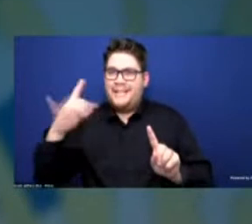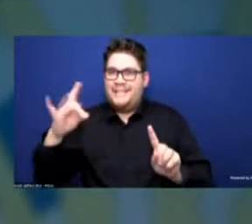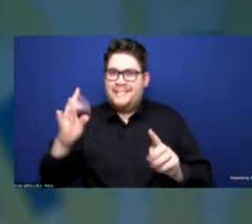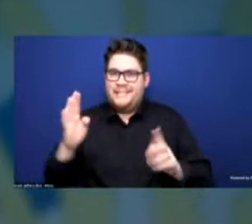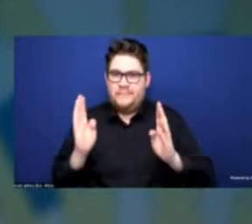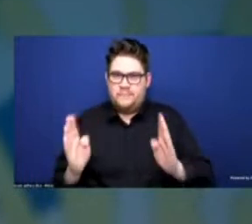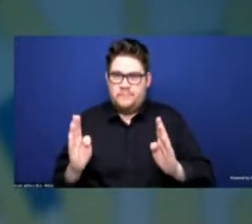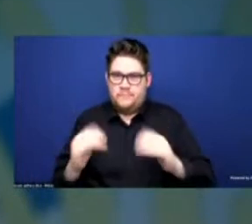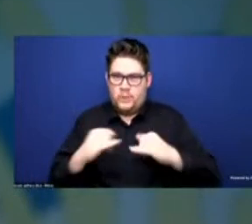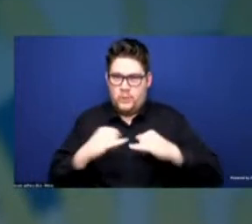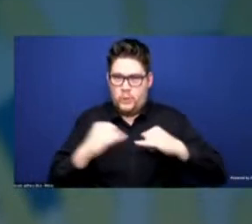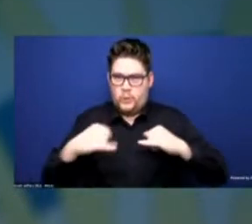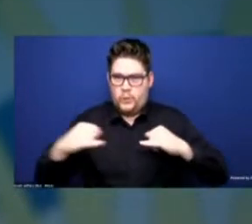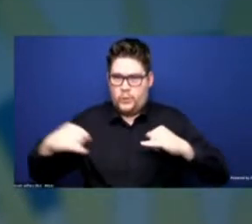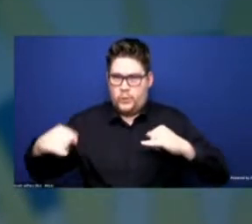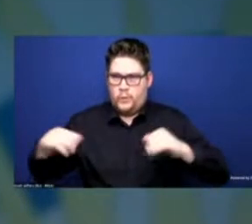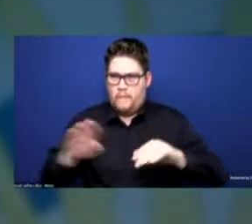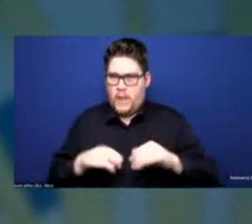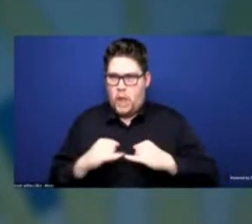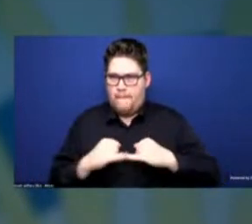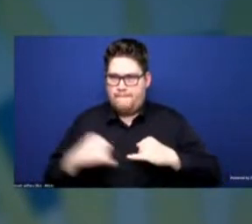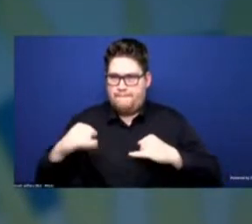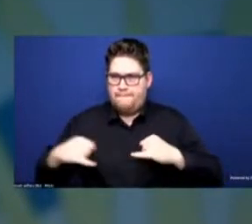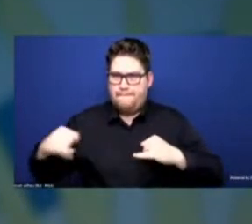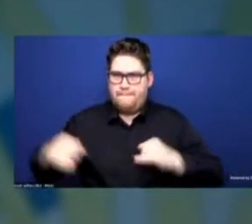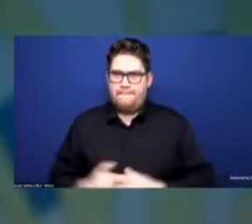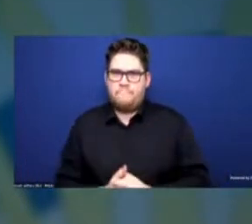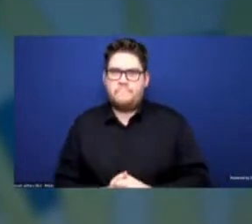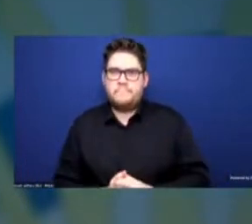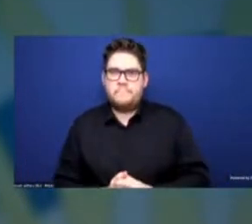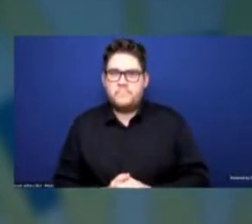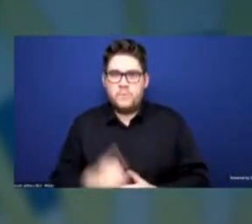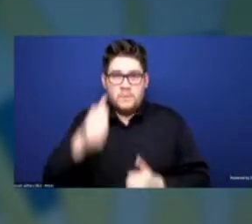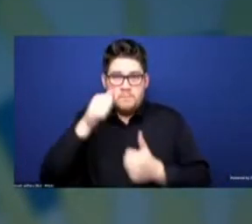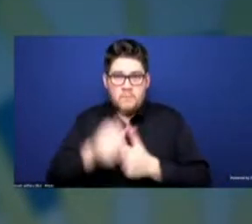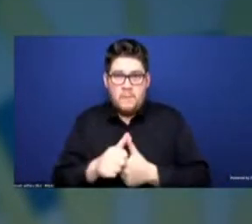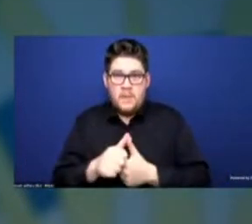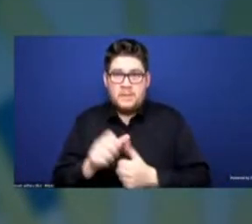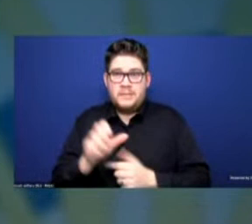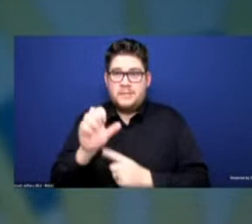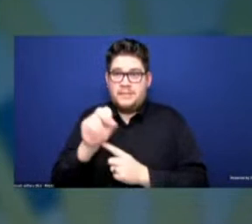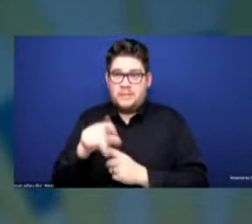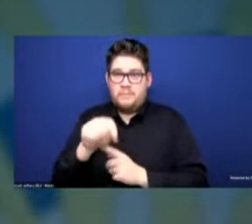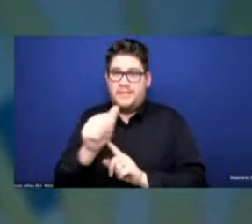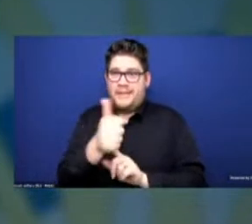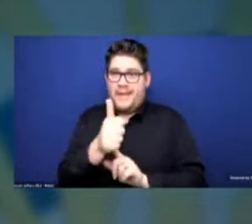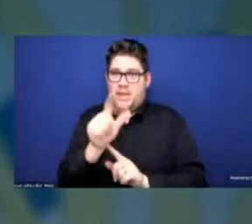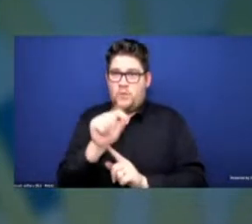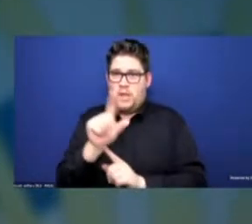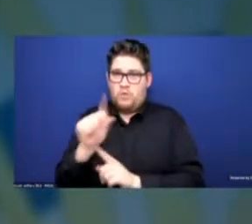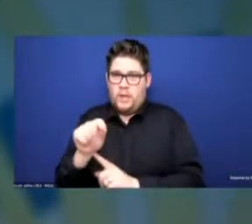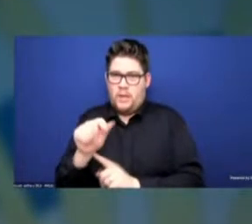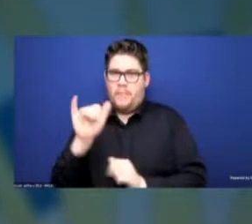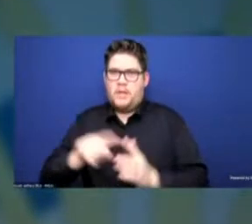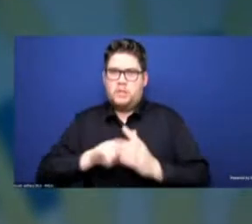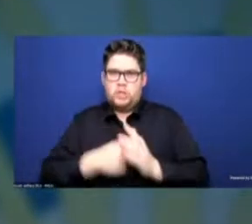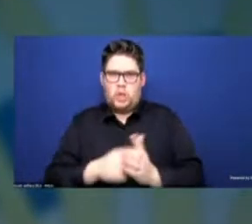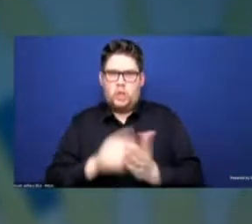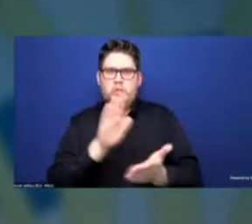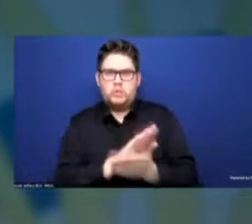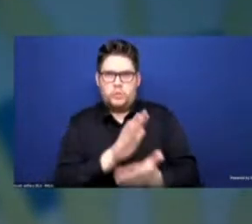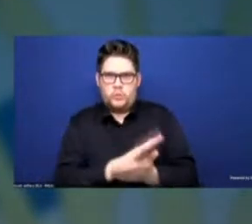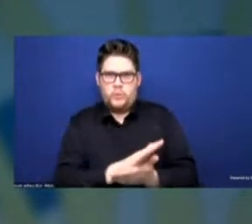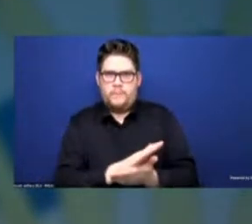September 10th is the start of school, and then the two gray bars represent the winter break and the spring break that we've seen